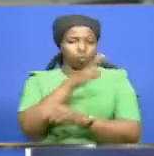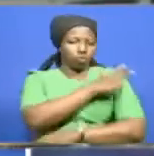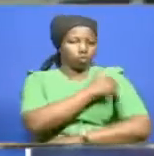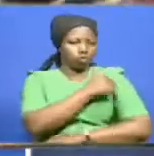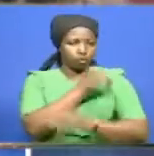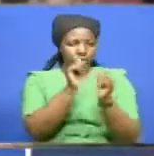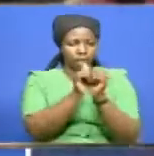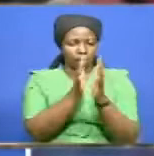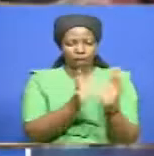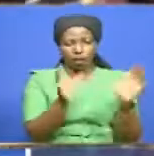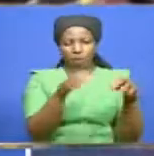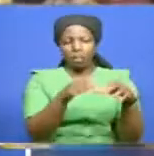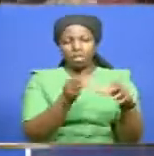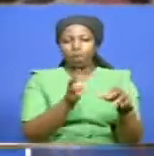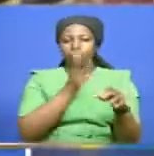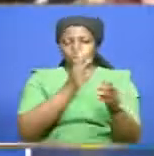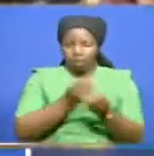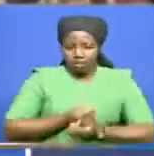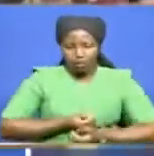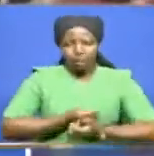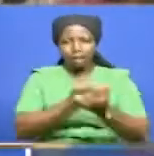supply projects.